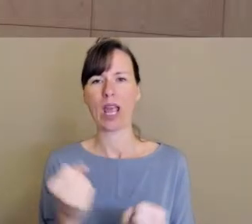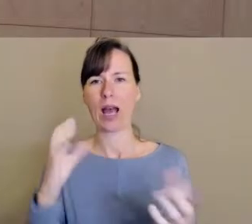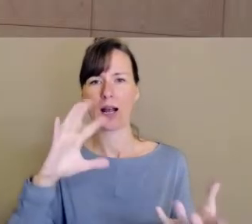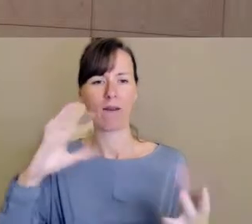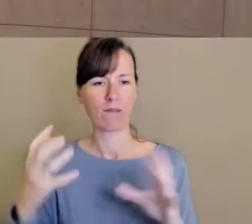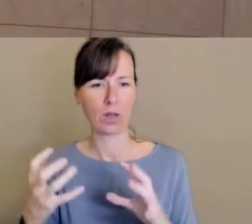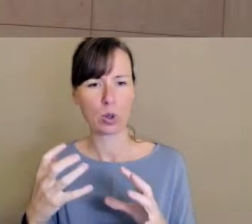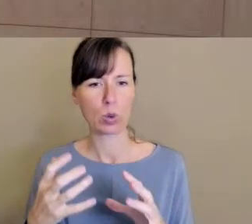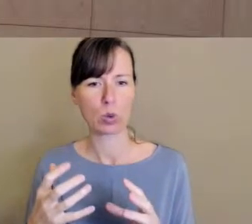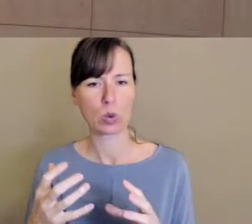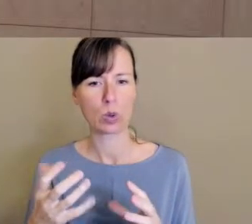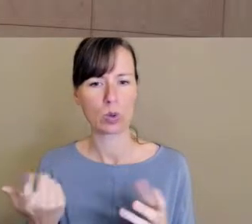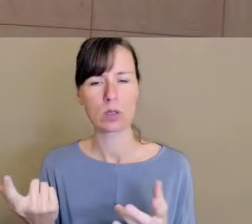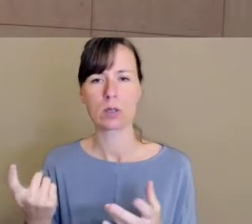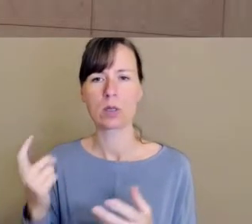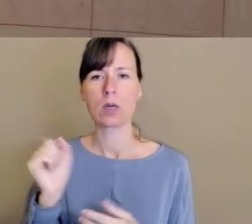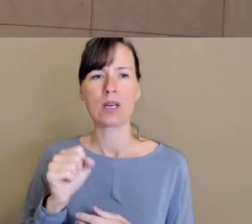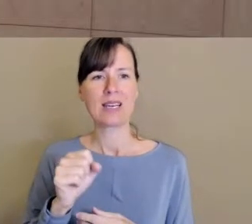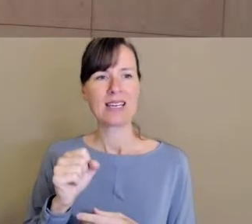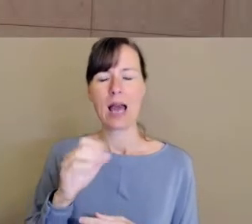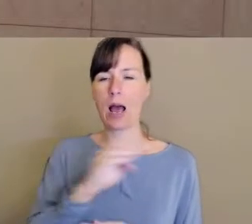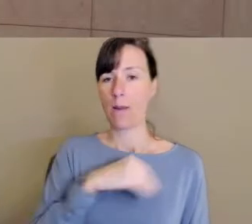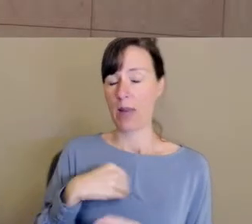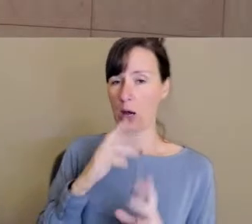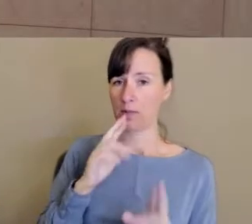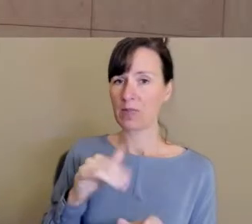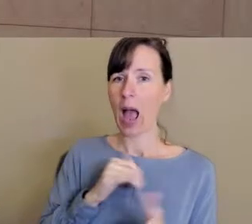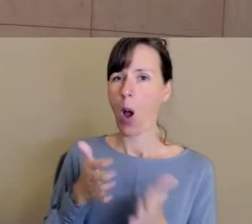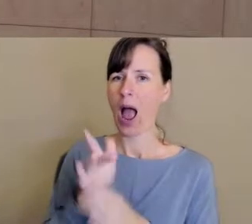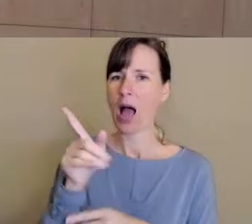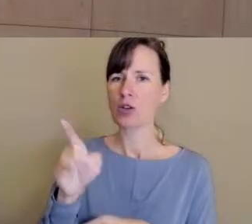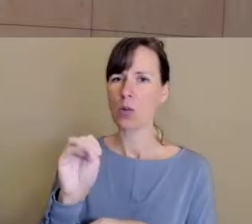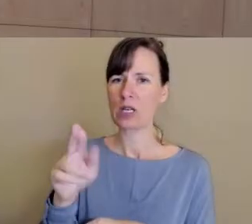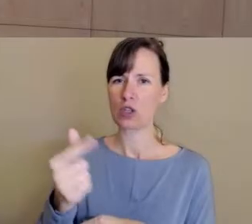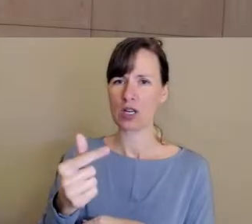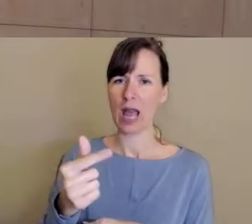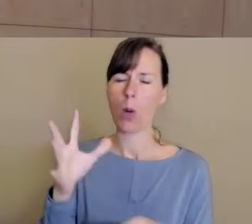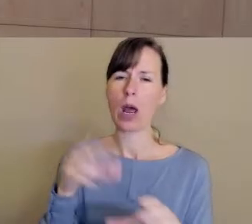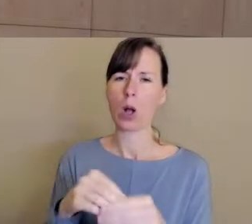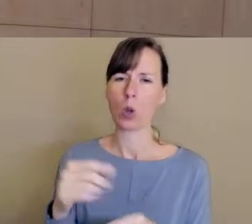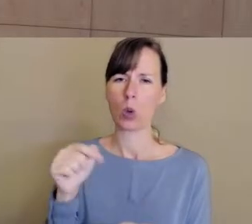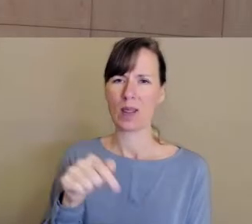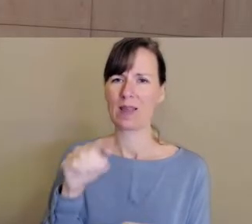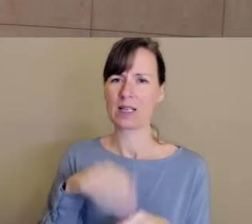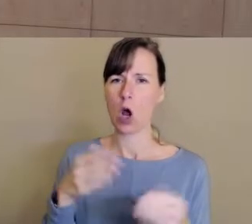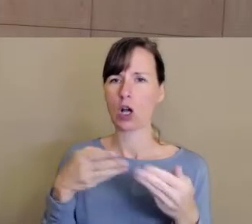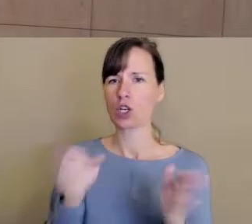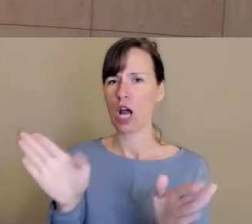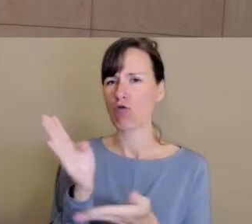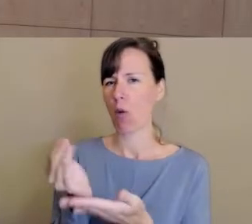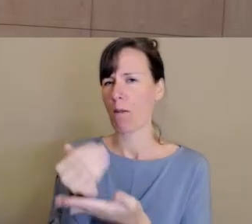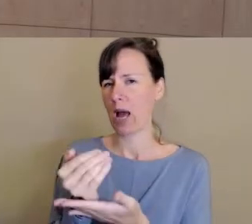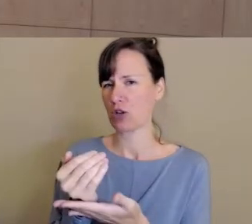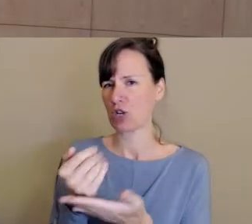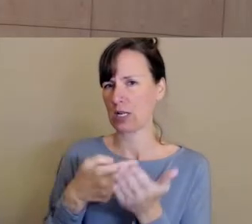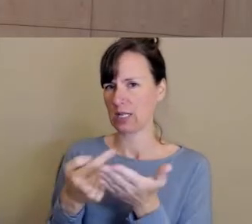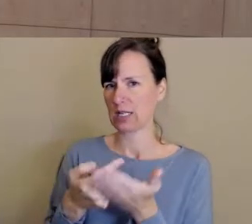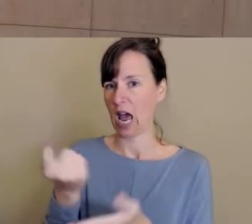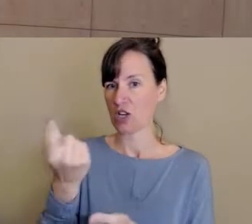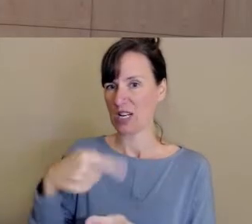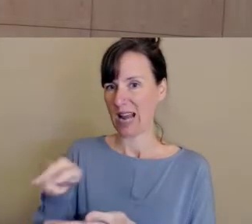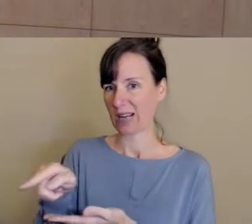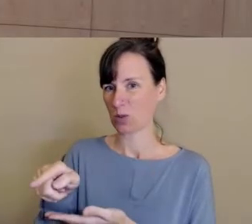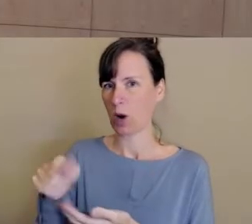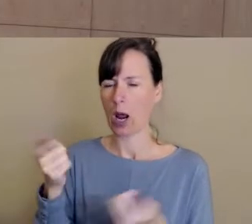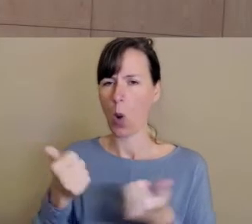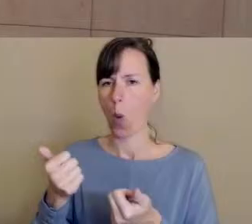this in the general government budget discussion next week. Whether it's plussing up something that's there now or